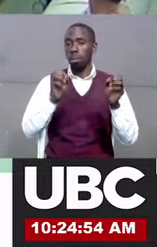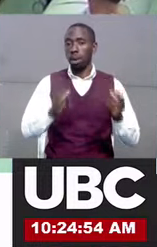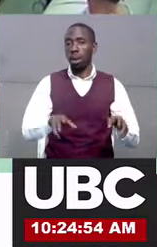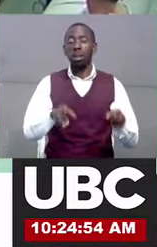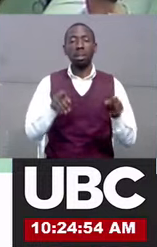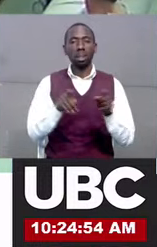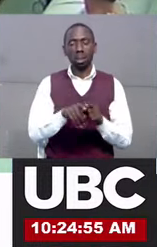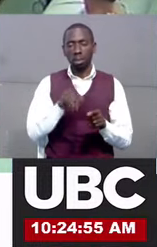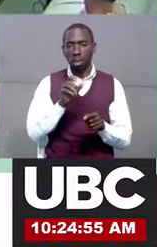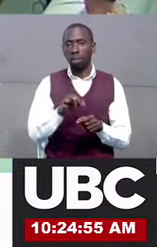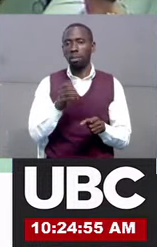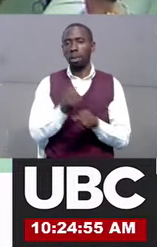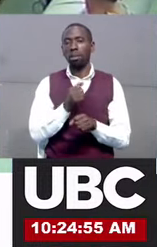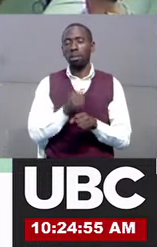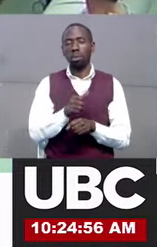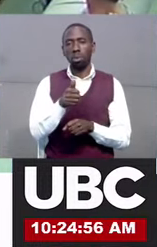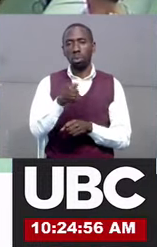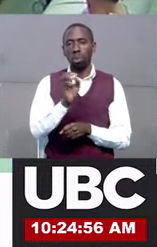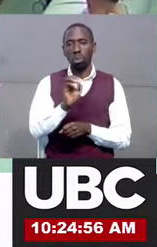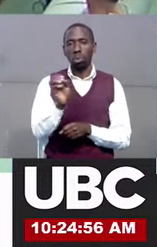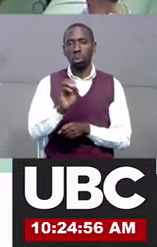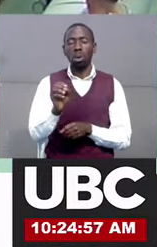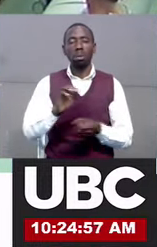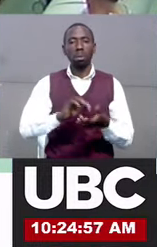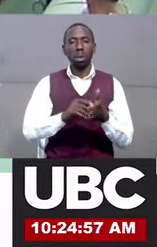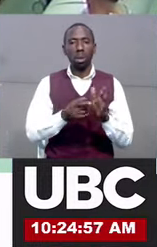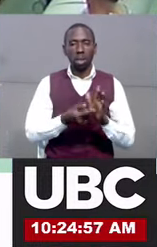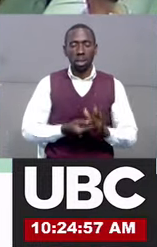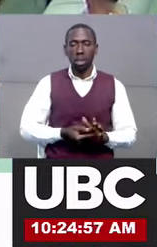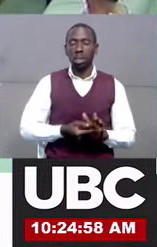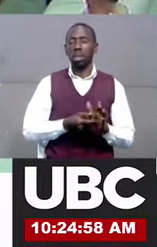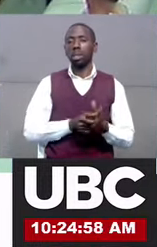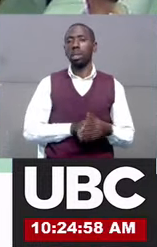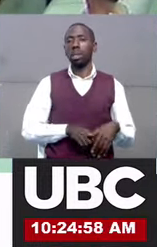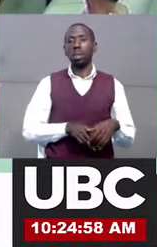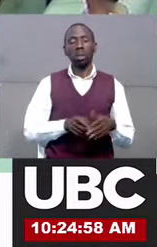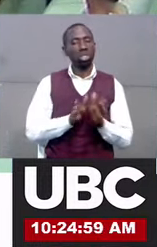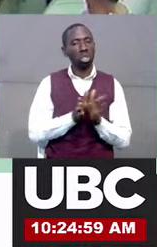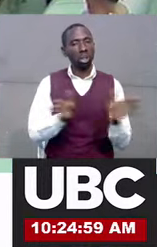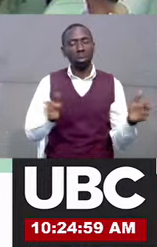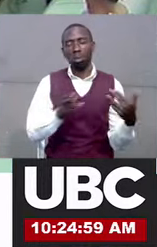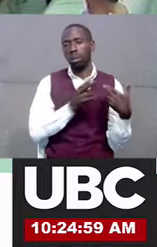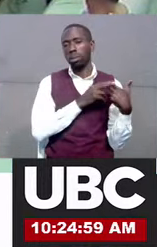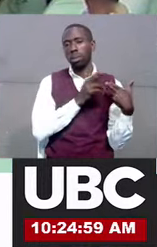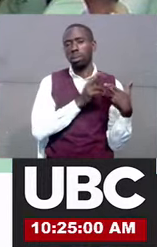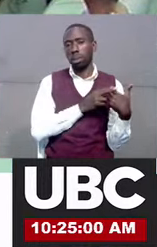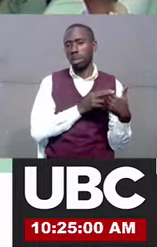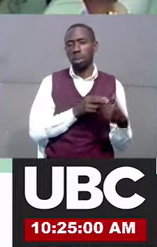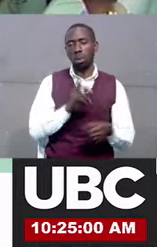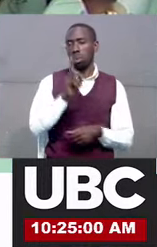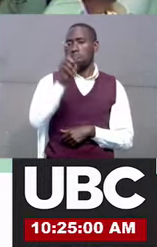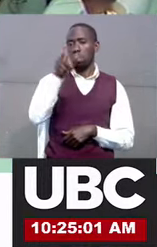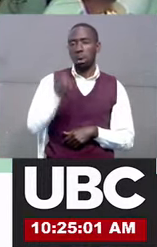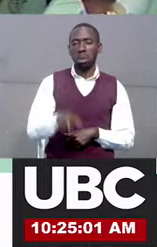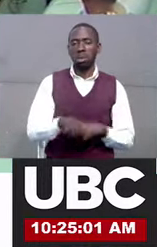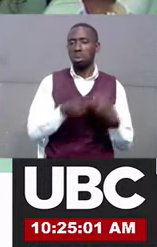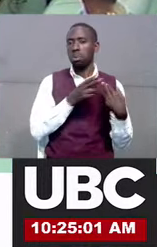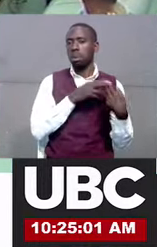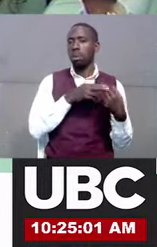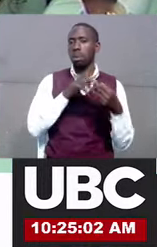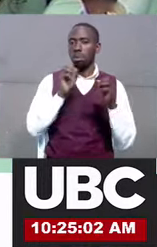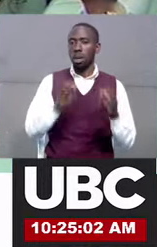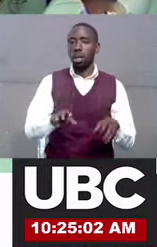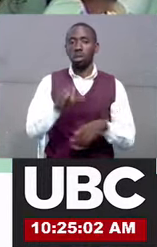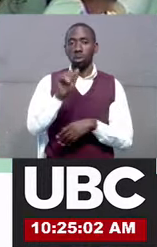is doing so, it's a collective responsibility. It's not for one person. So